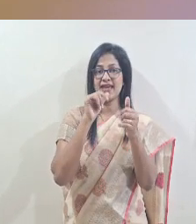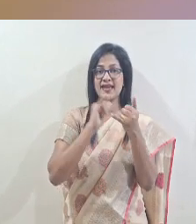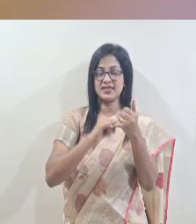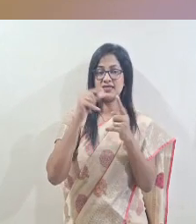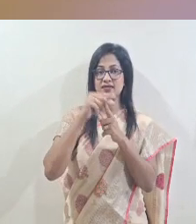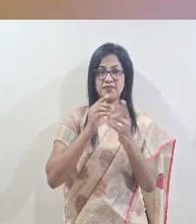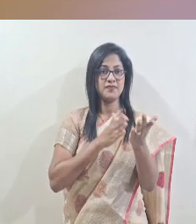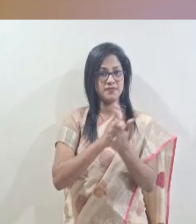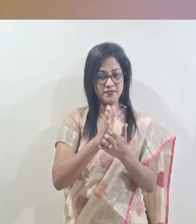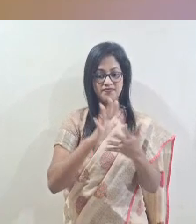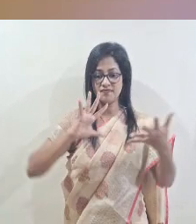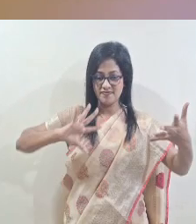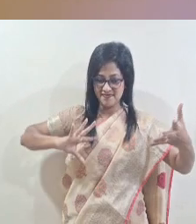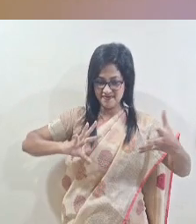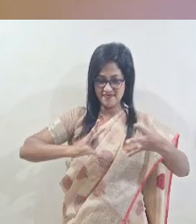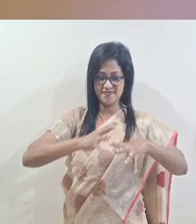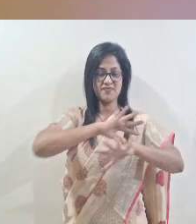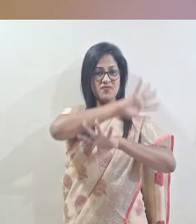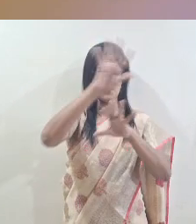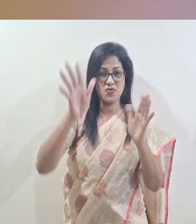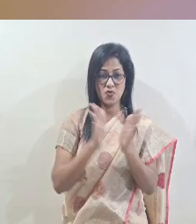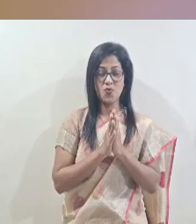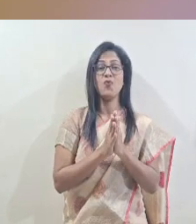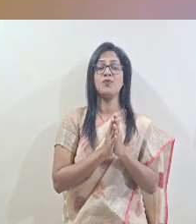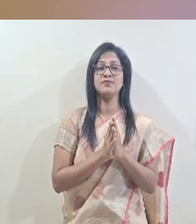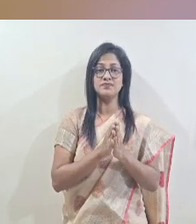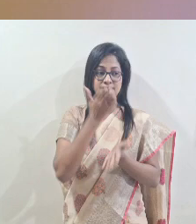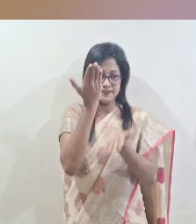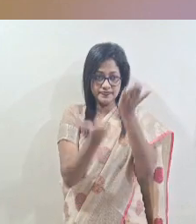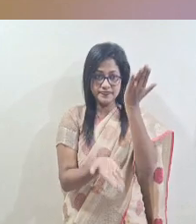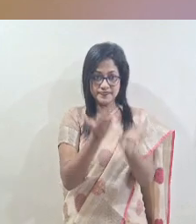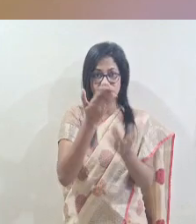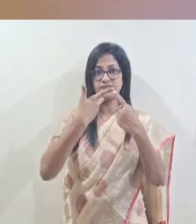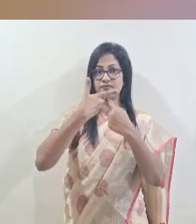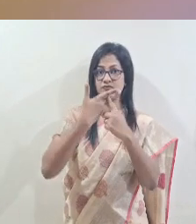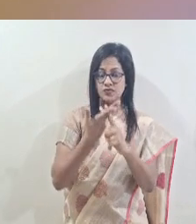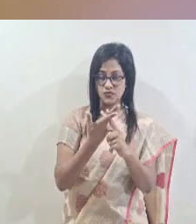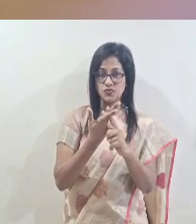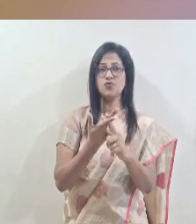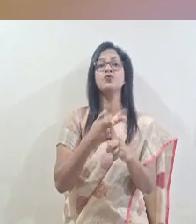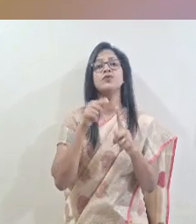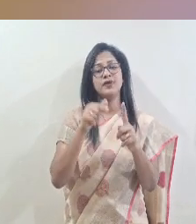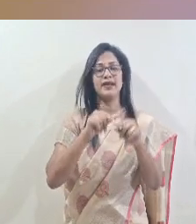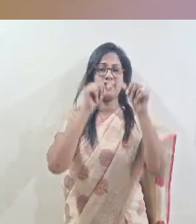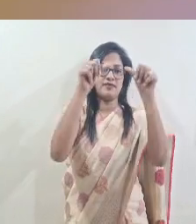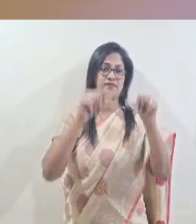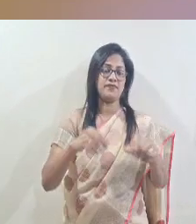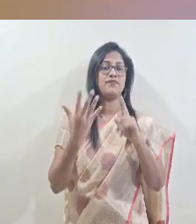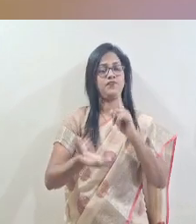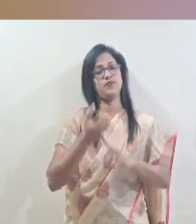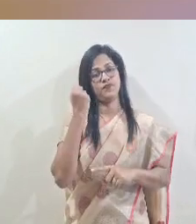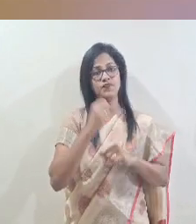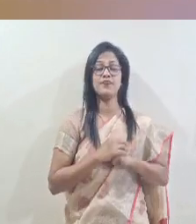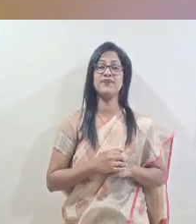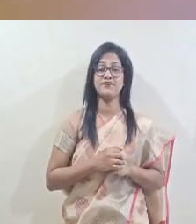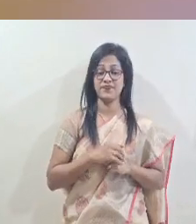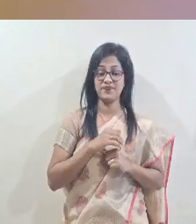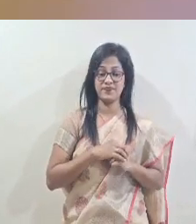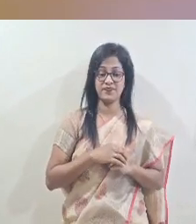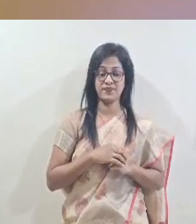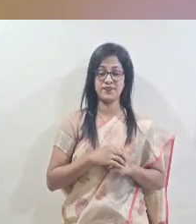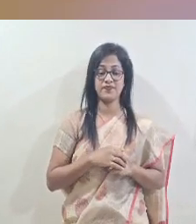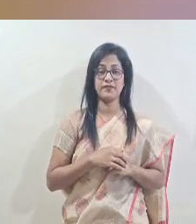and combined all these parameters with the help of weighted sum tool and got the final results. Now for